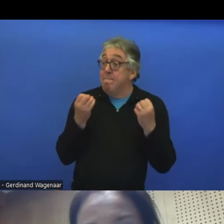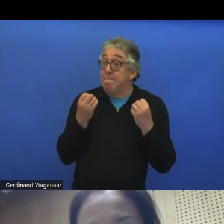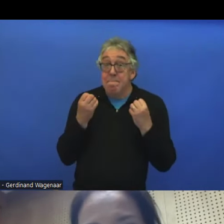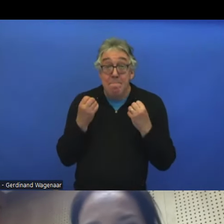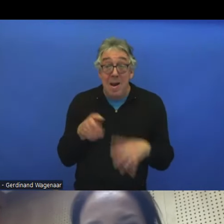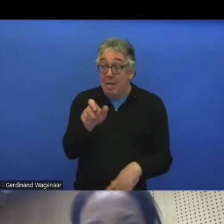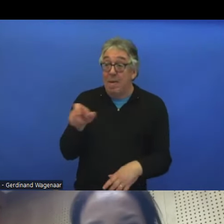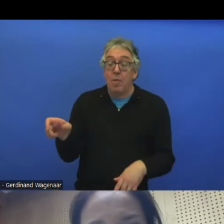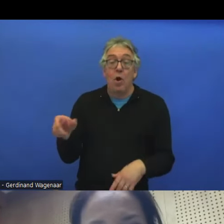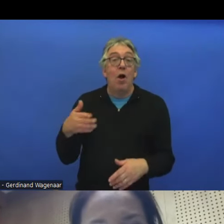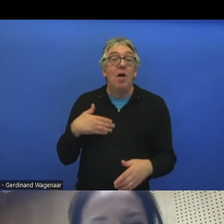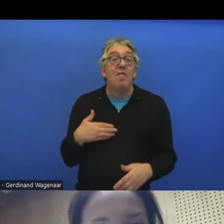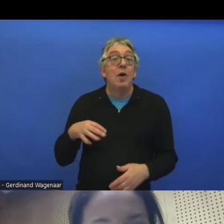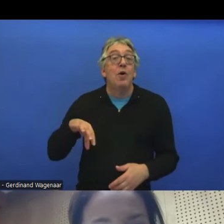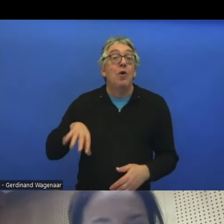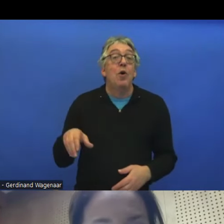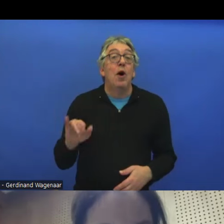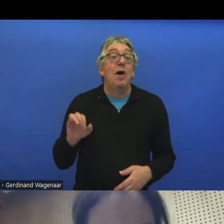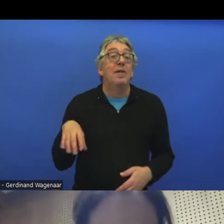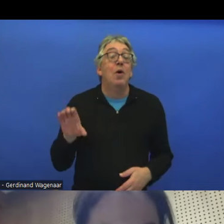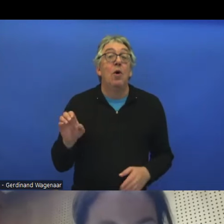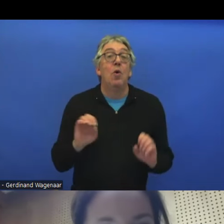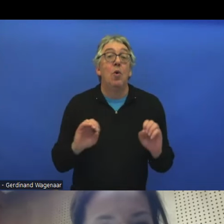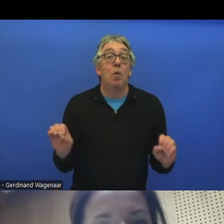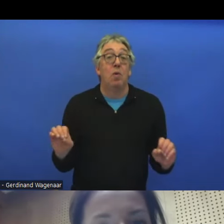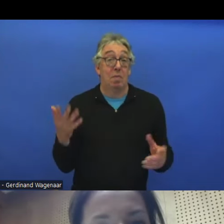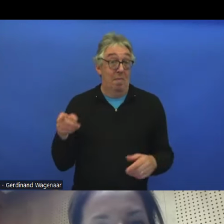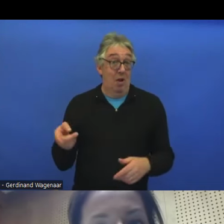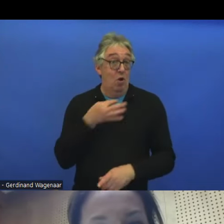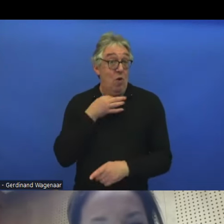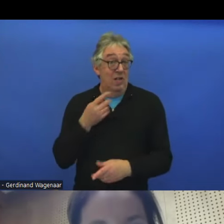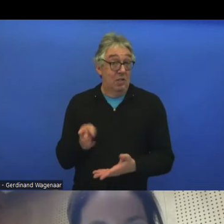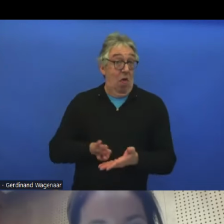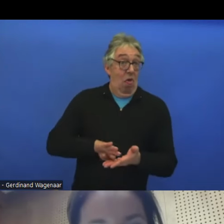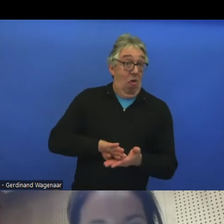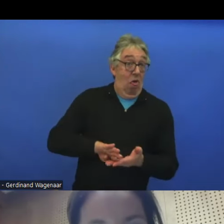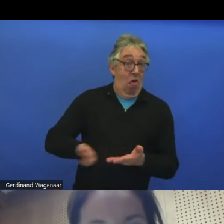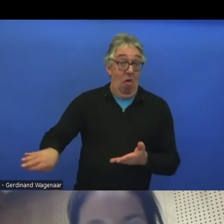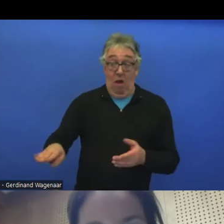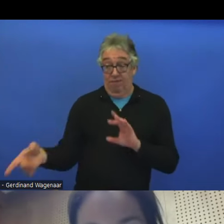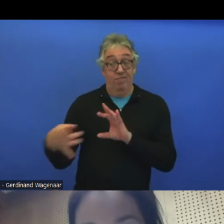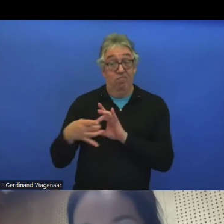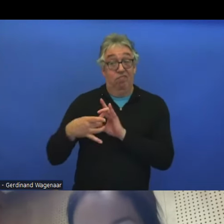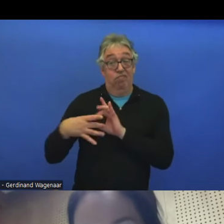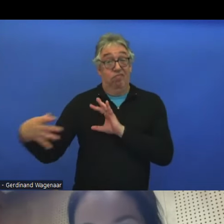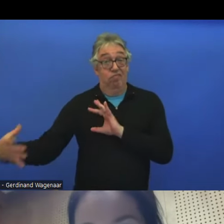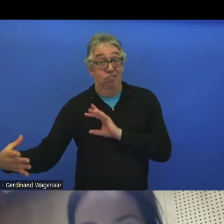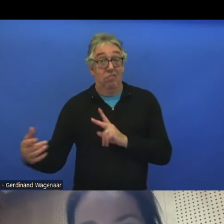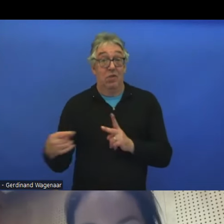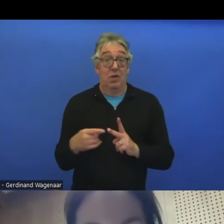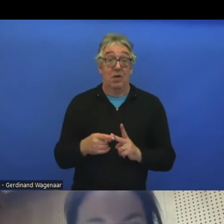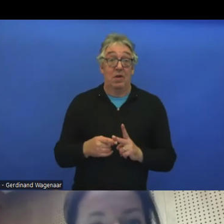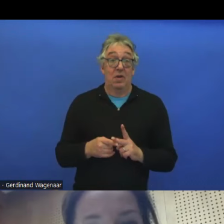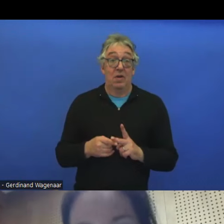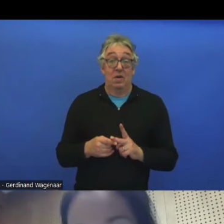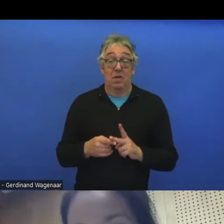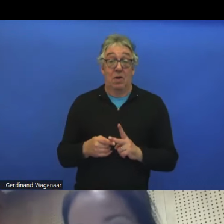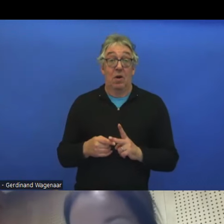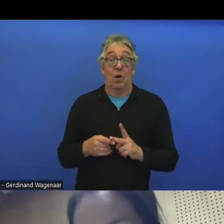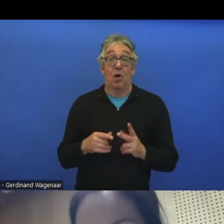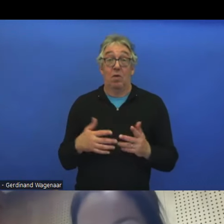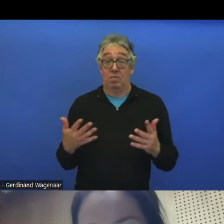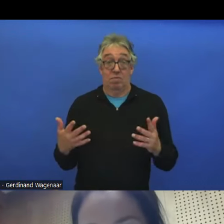are stateless, there's a risk of marginalization, alienation, and this can lead to instability and